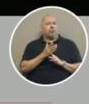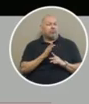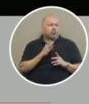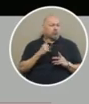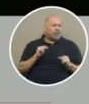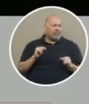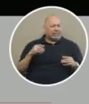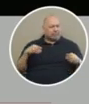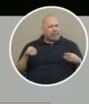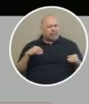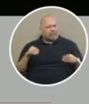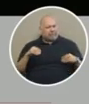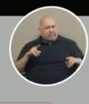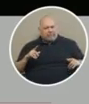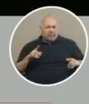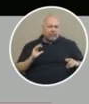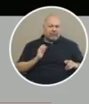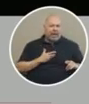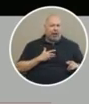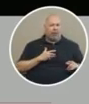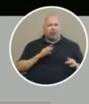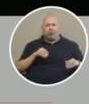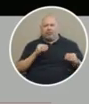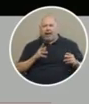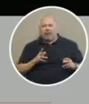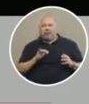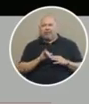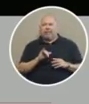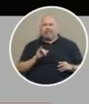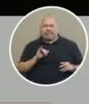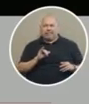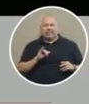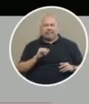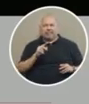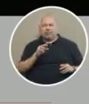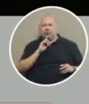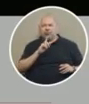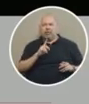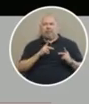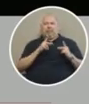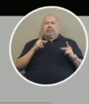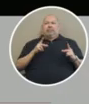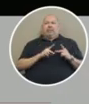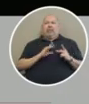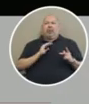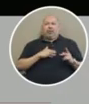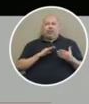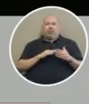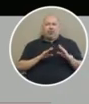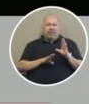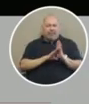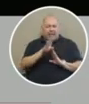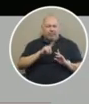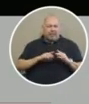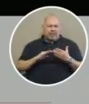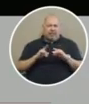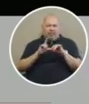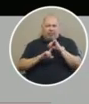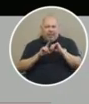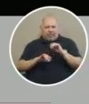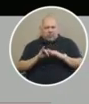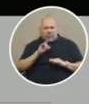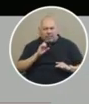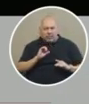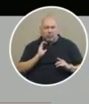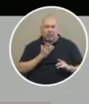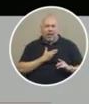we can with our service providers. That's really the position that community development is in, and that the city of El Paso is in